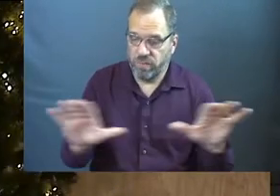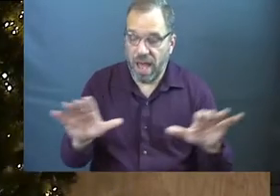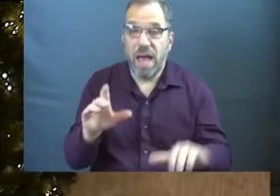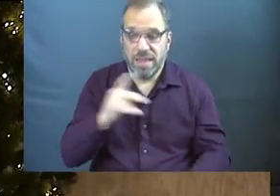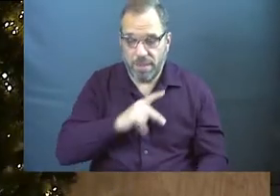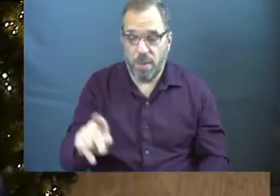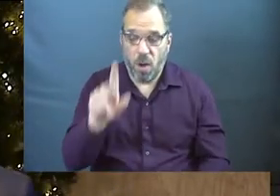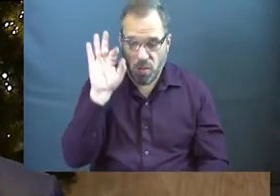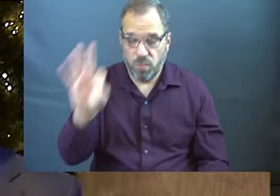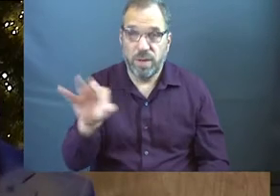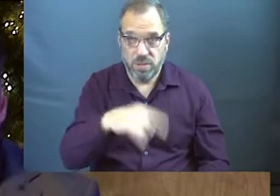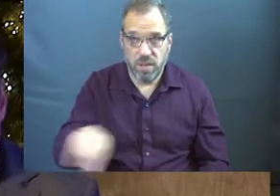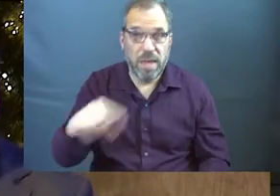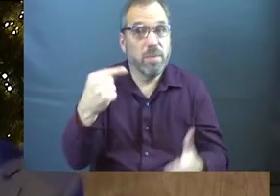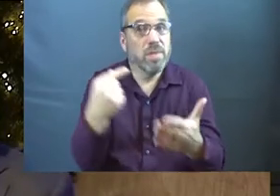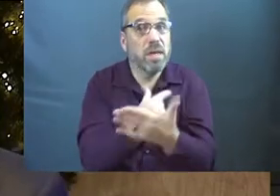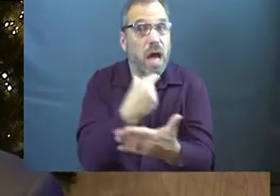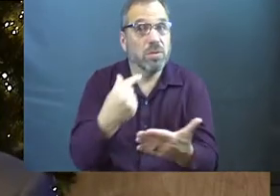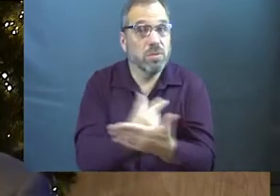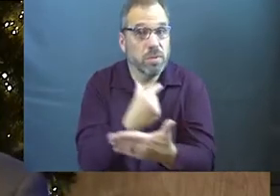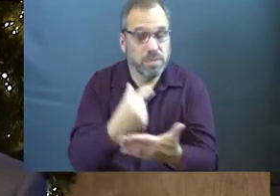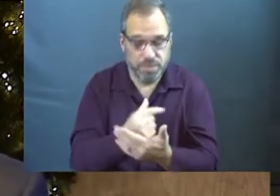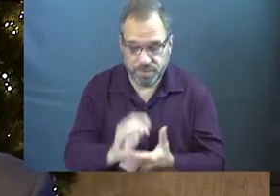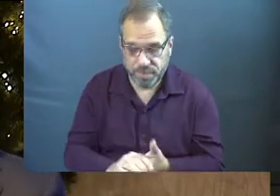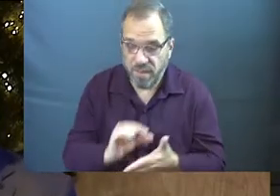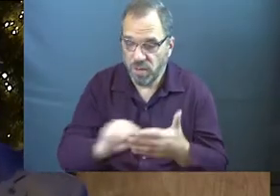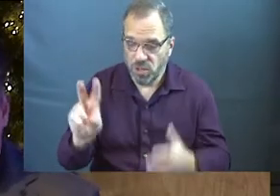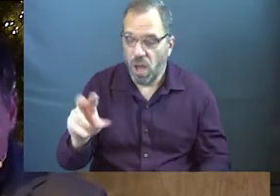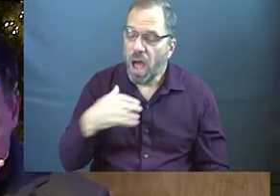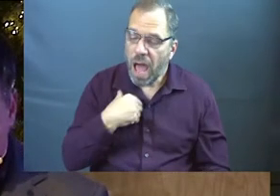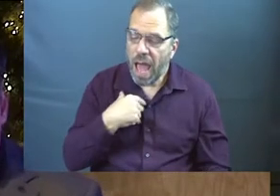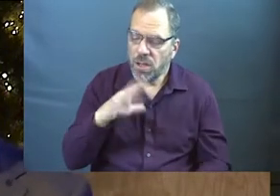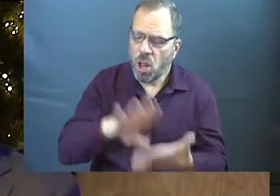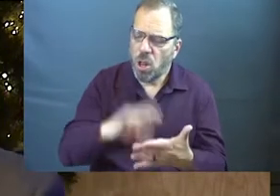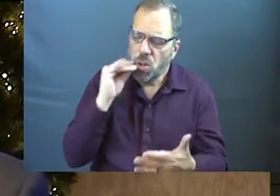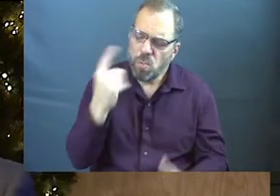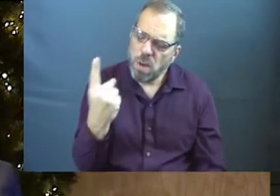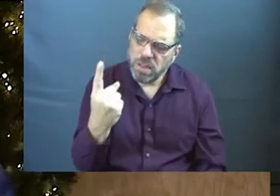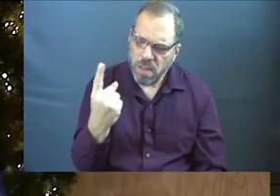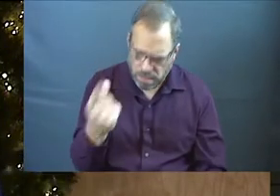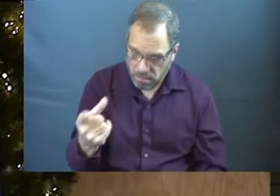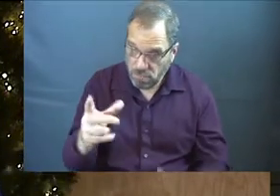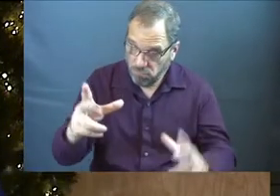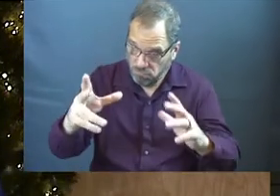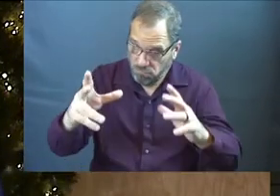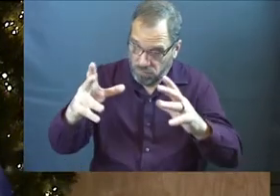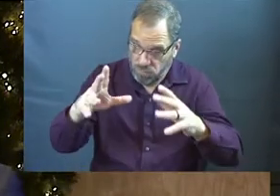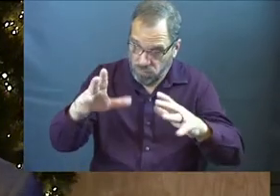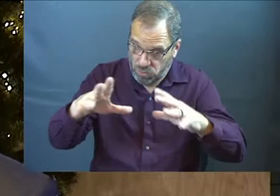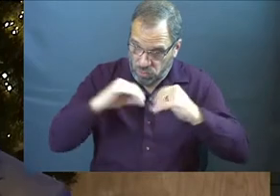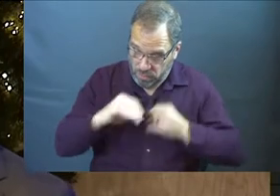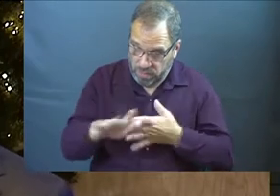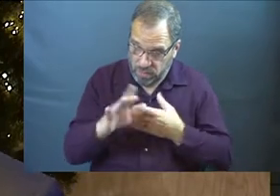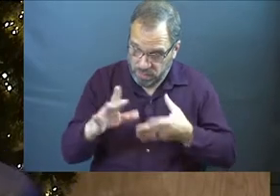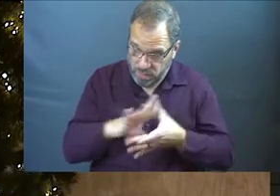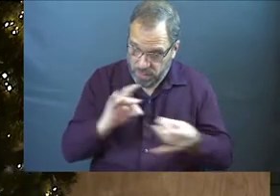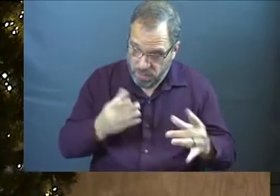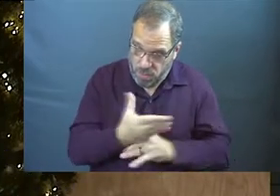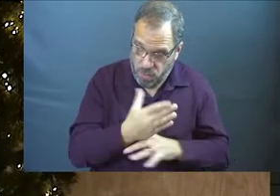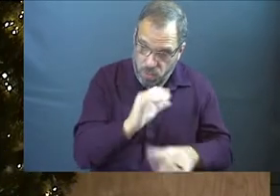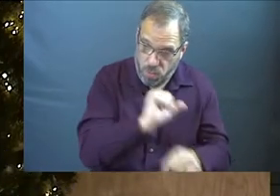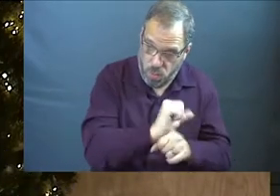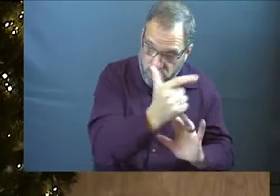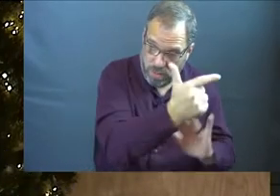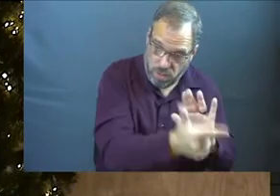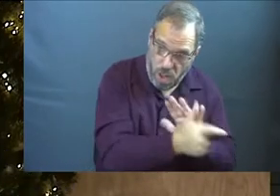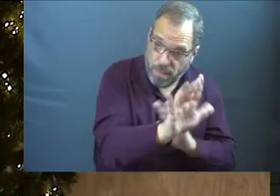Paul preached to them the gospel. Verse 2, I would like to learn just one thing from you. Did you receive the Spirit by the works of the law? That